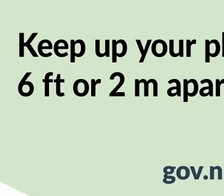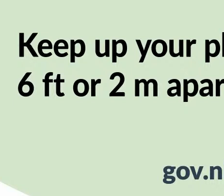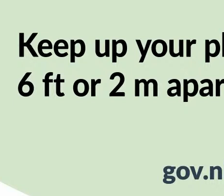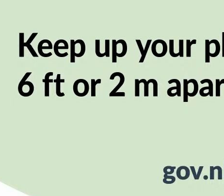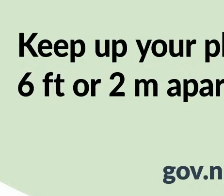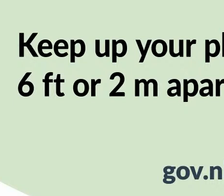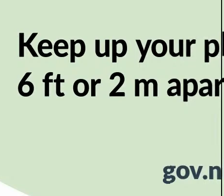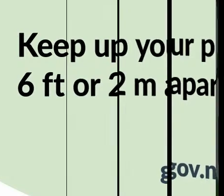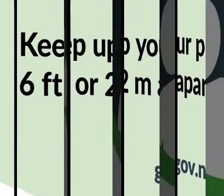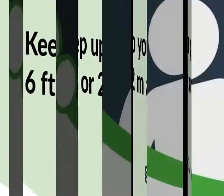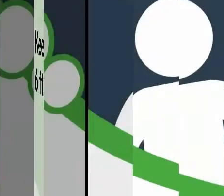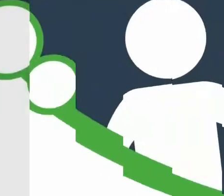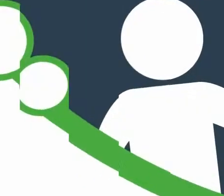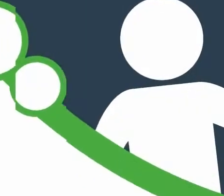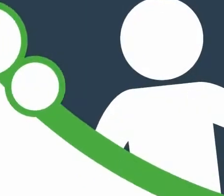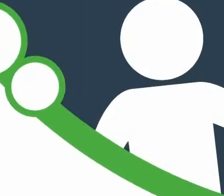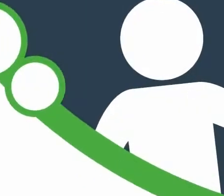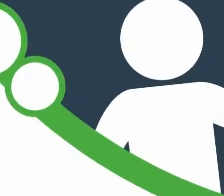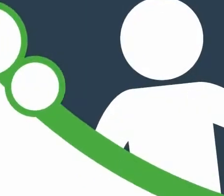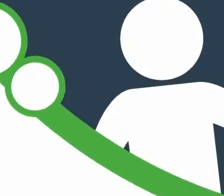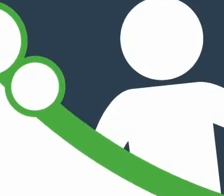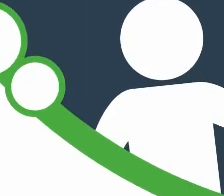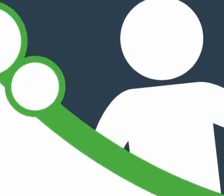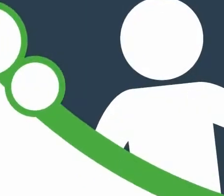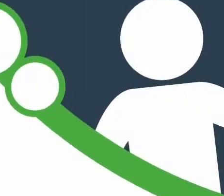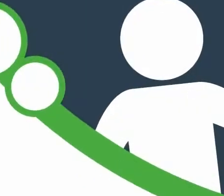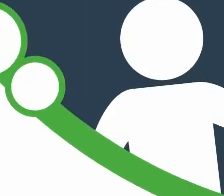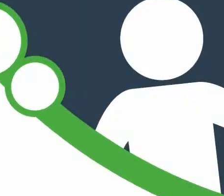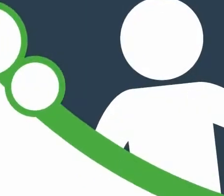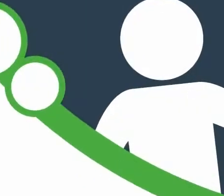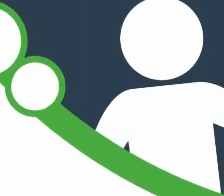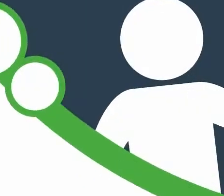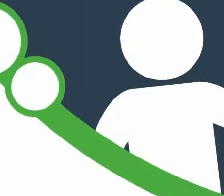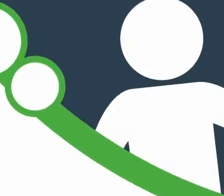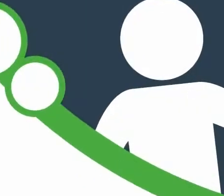Please stand by. Our news conference will begin shortly.